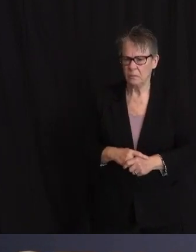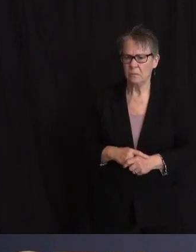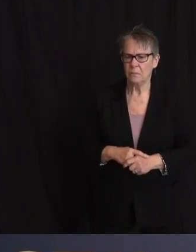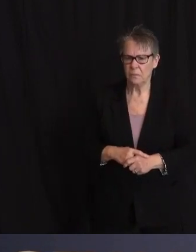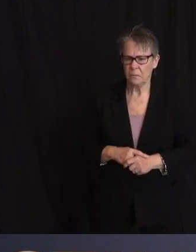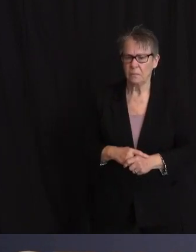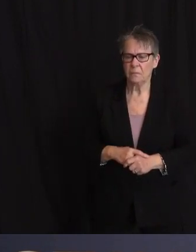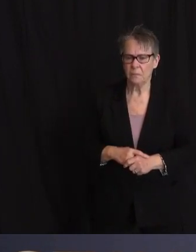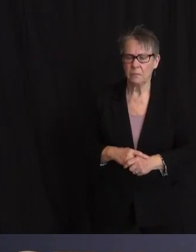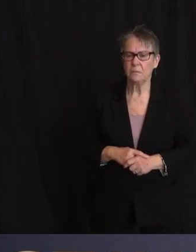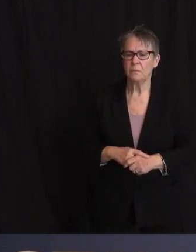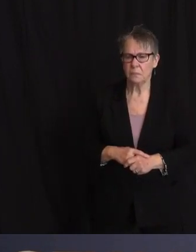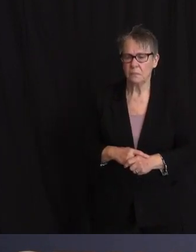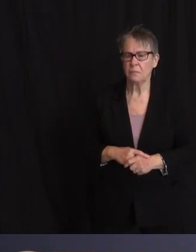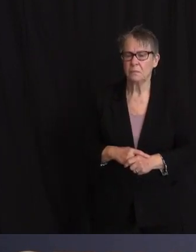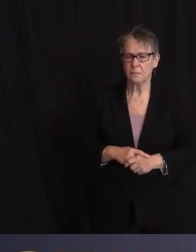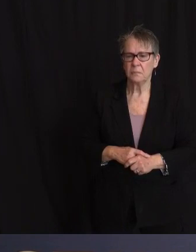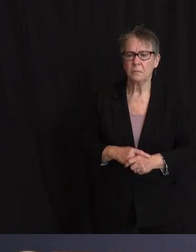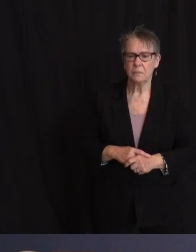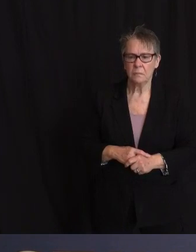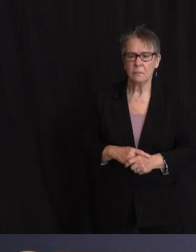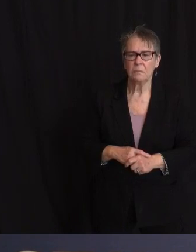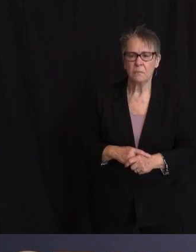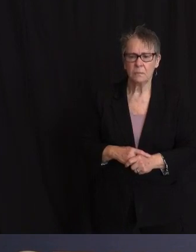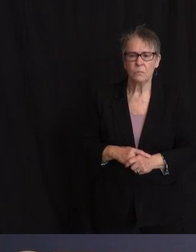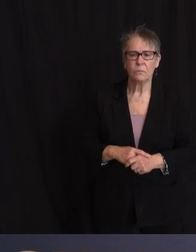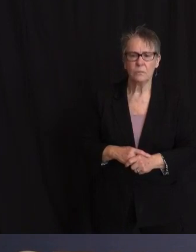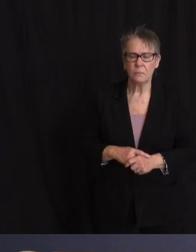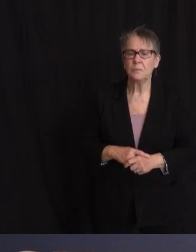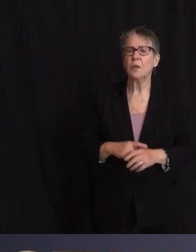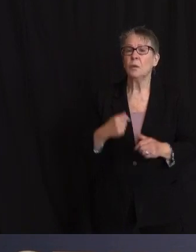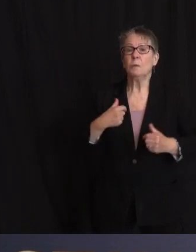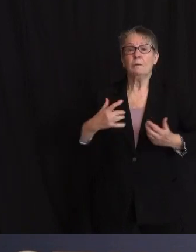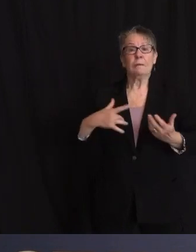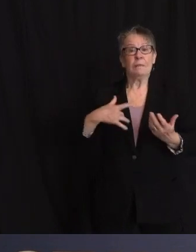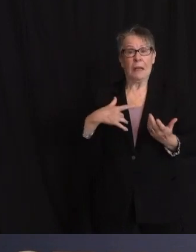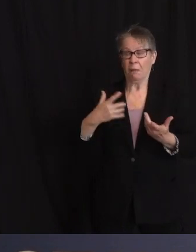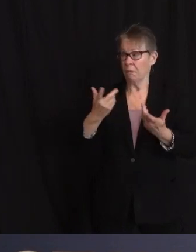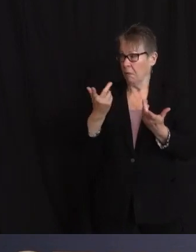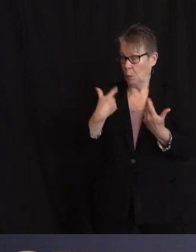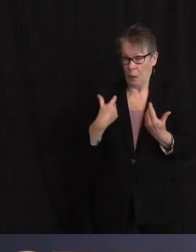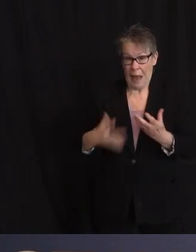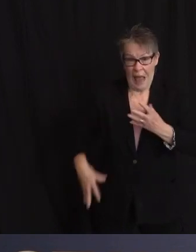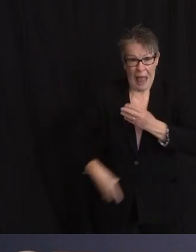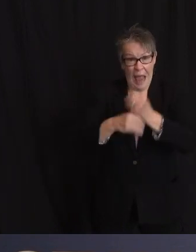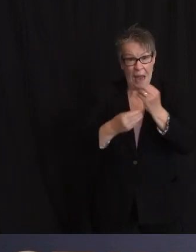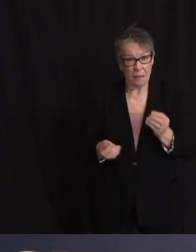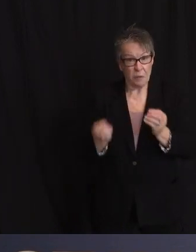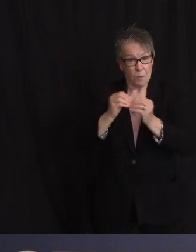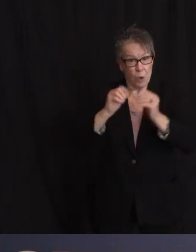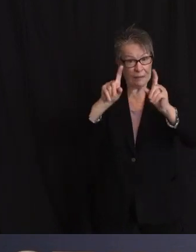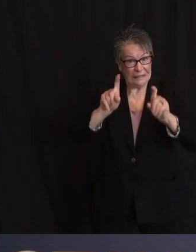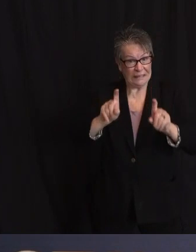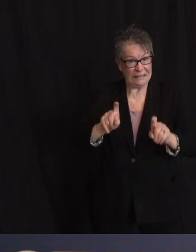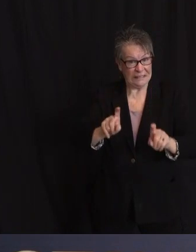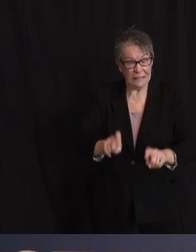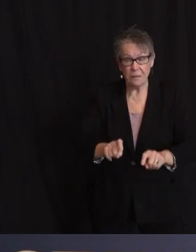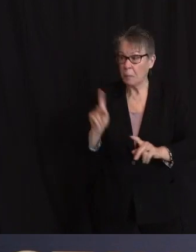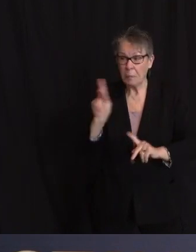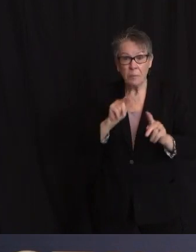asymptomatic that need to quarantine, not isolate, that would be a little bit different, but quarantine, we need to have that